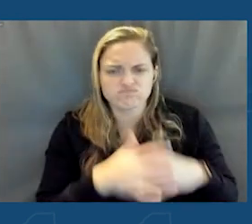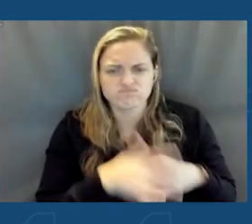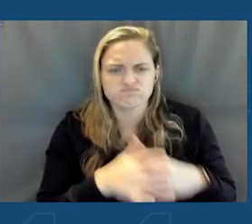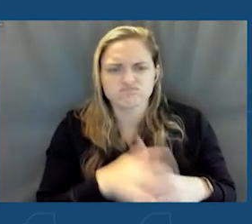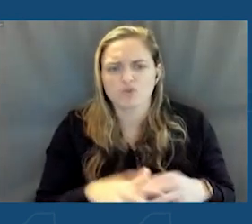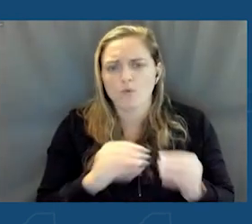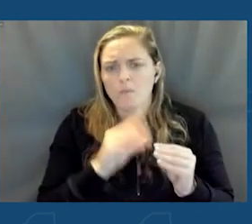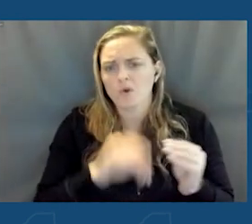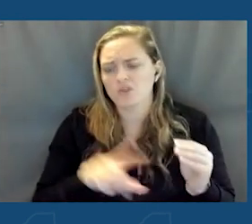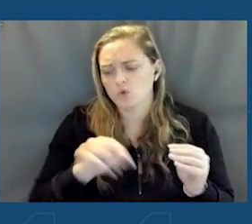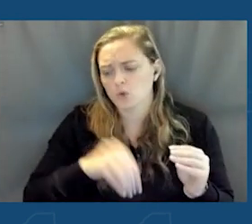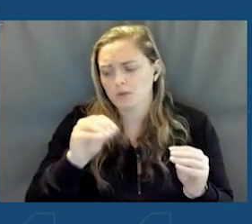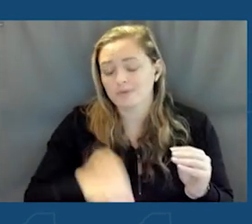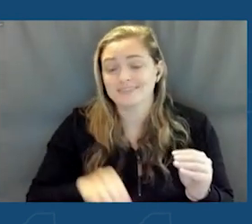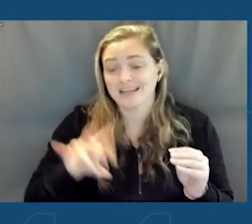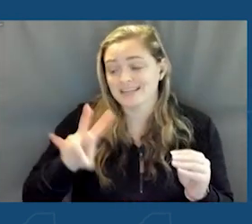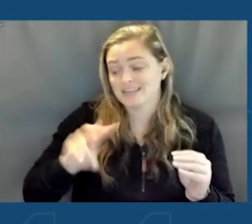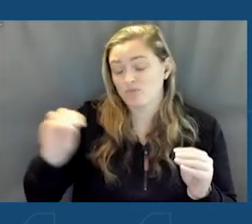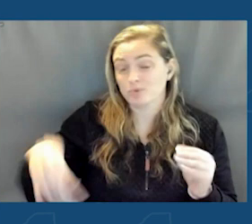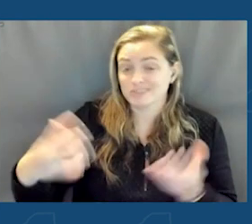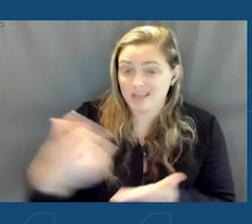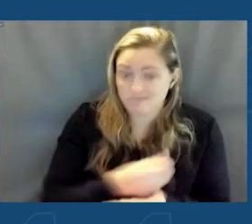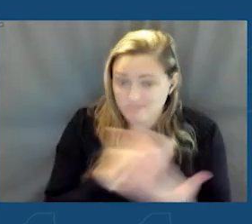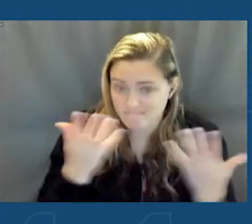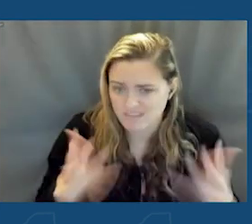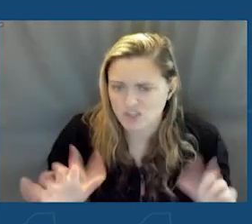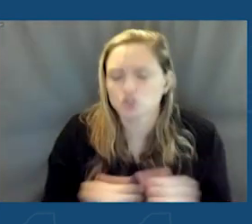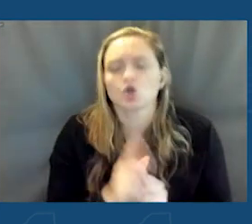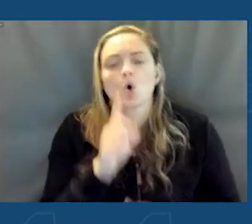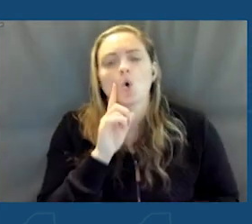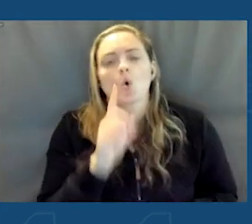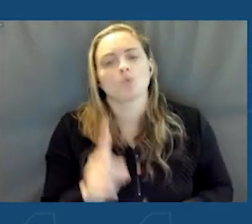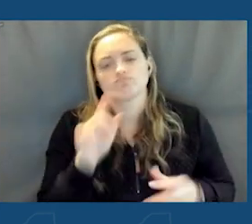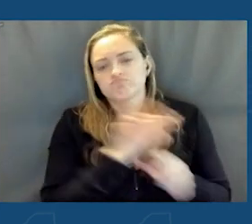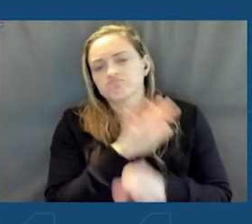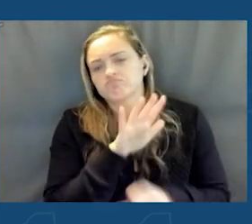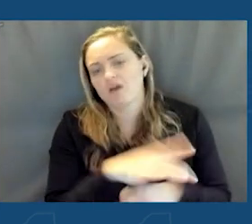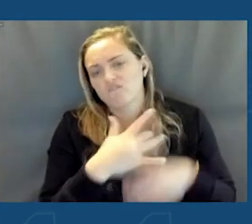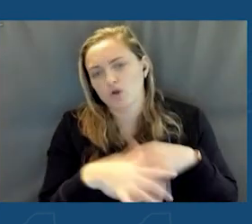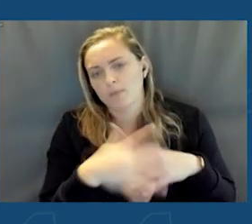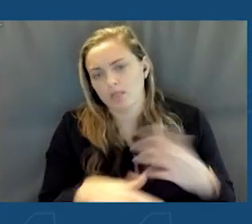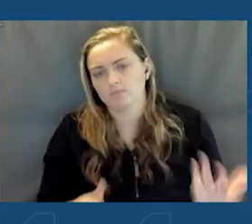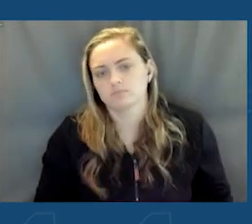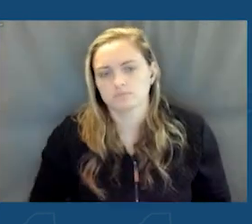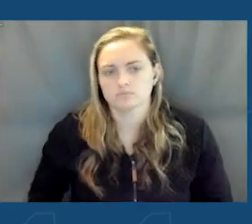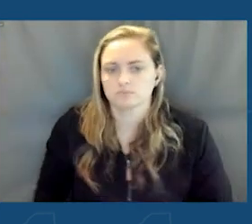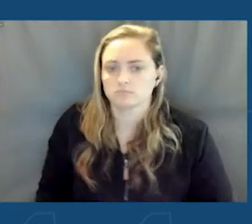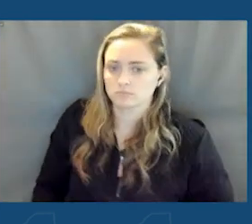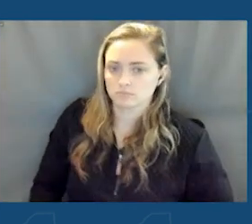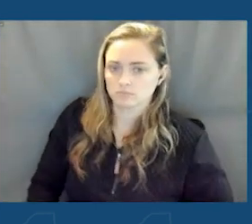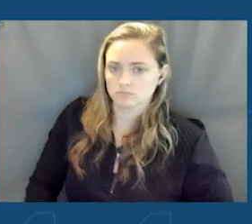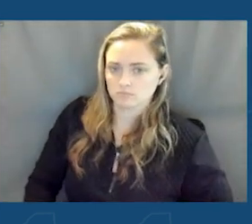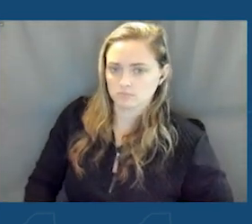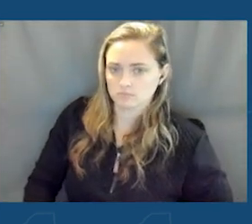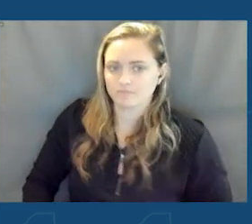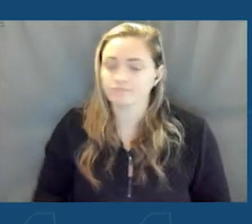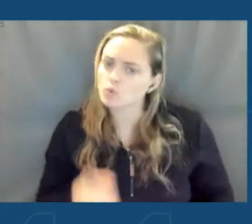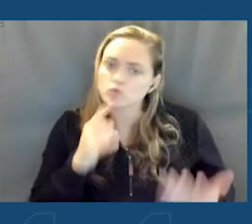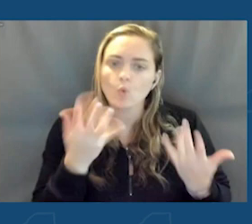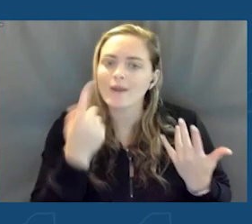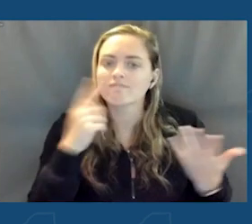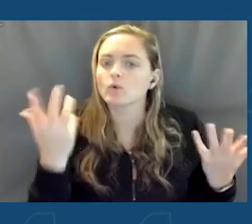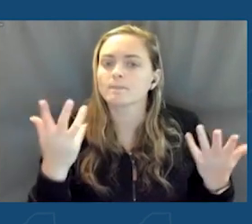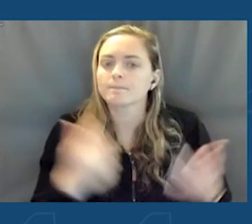only 7% of people have taken advantage of it. So there's plenty out there. So what are you waiting for? I just want to, the